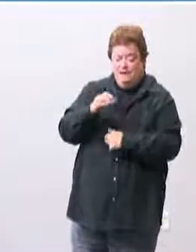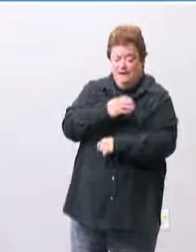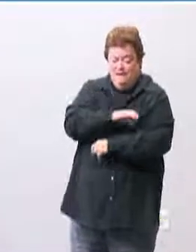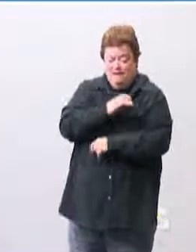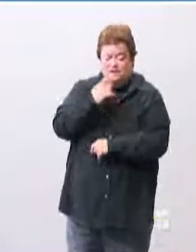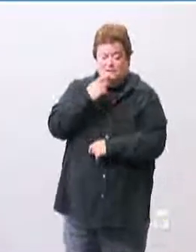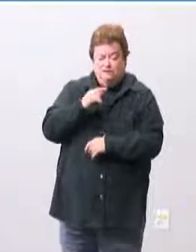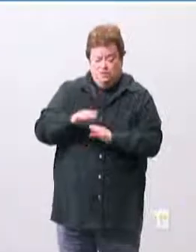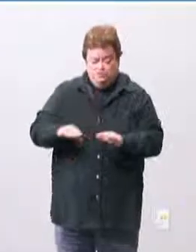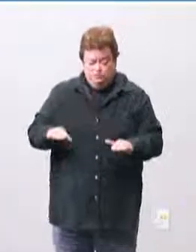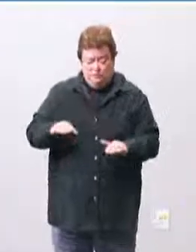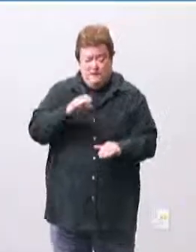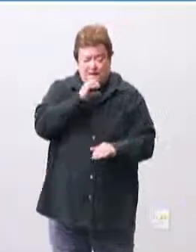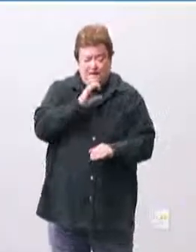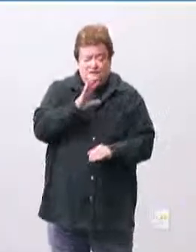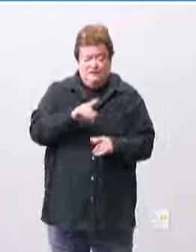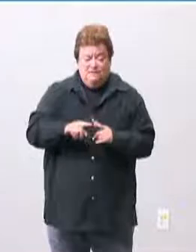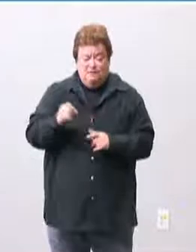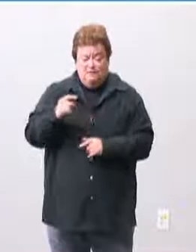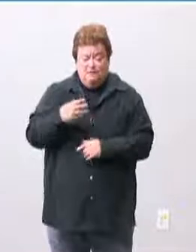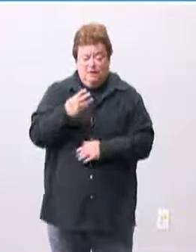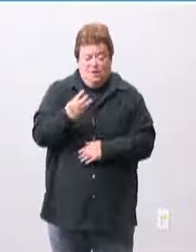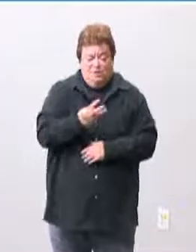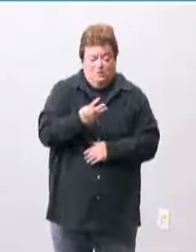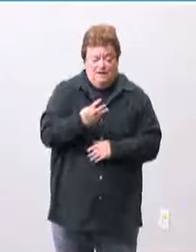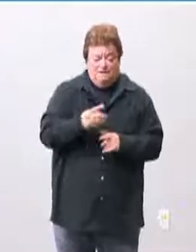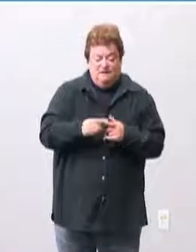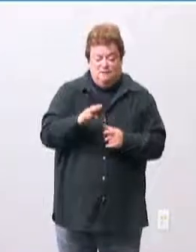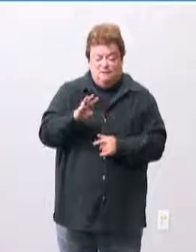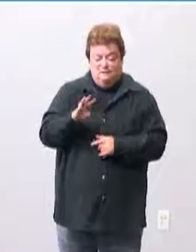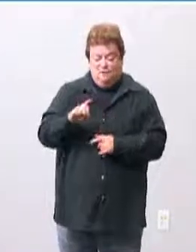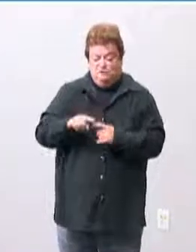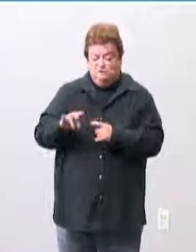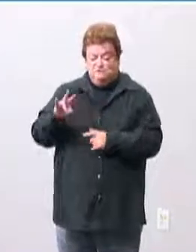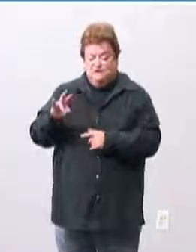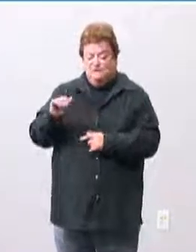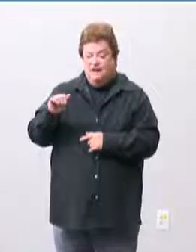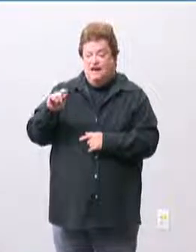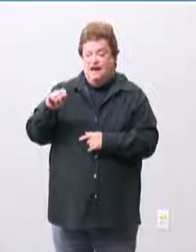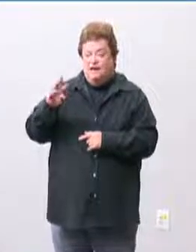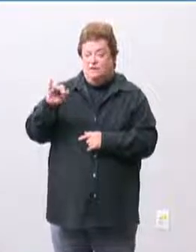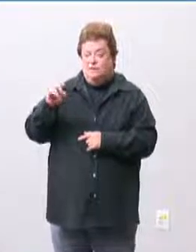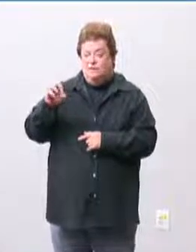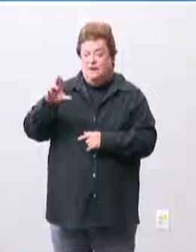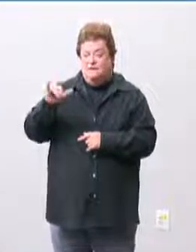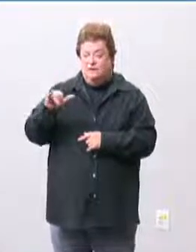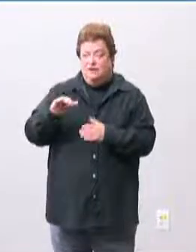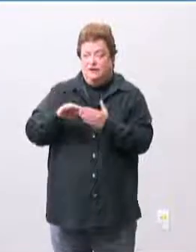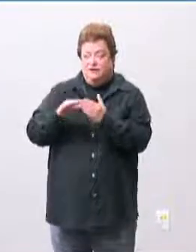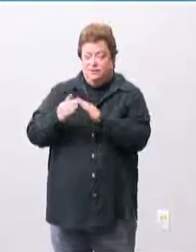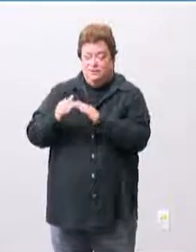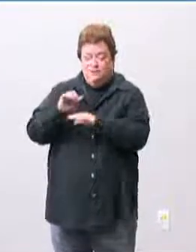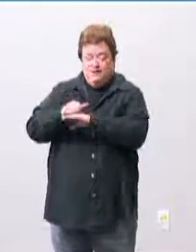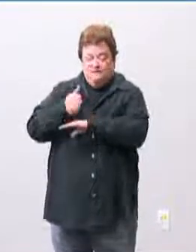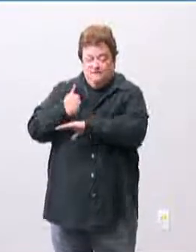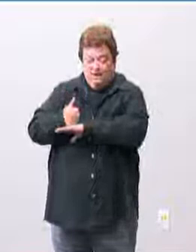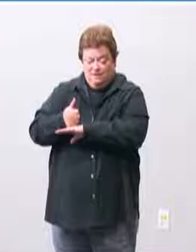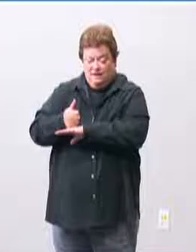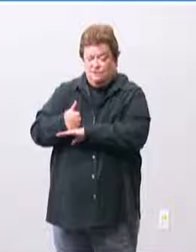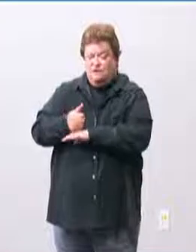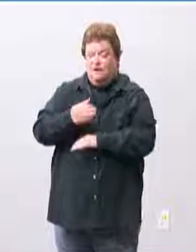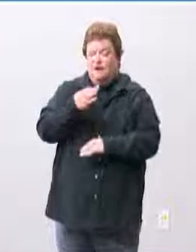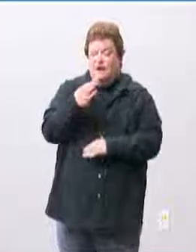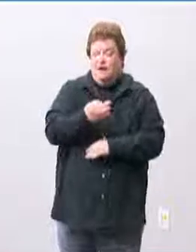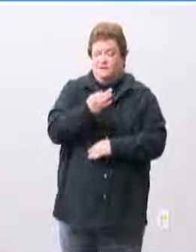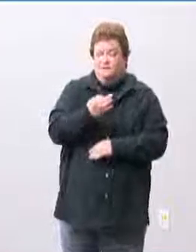5 to 11 this week. On Wednesday from 4 to 7 p.m. we'll be at the Waverly Community Foundation. On